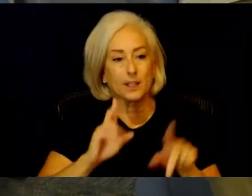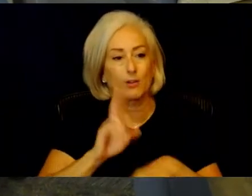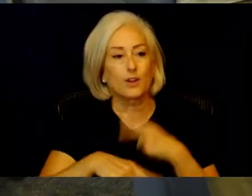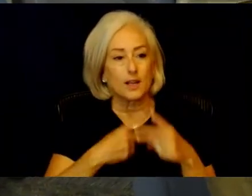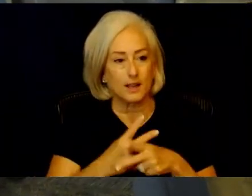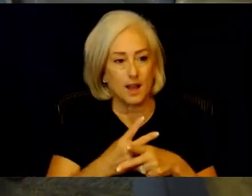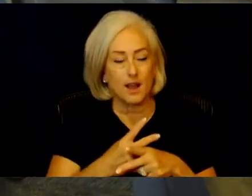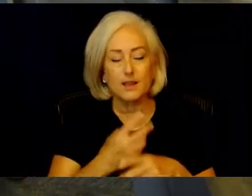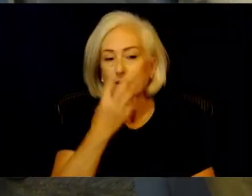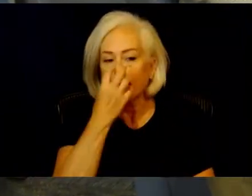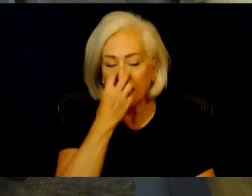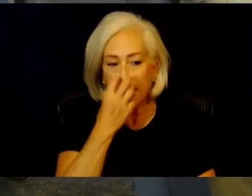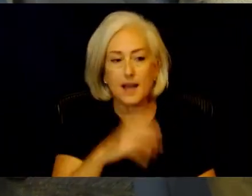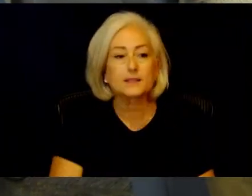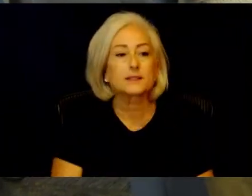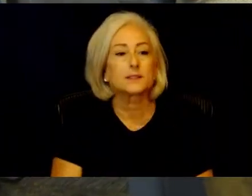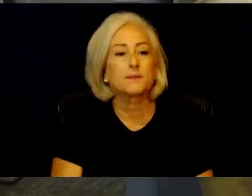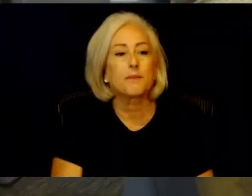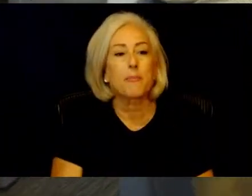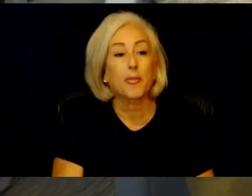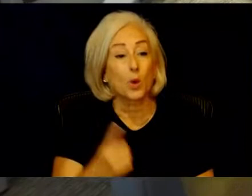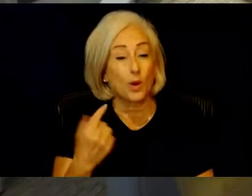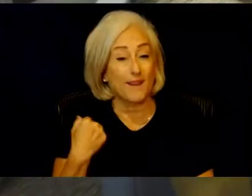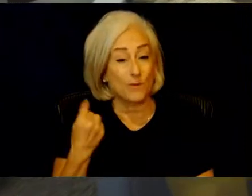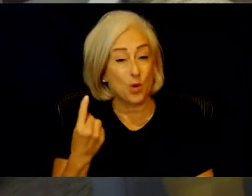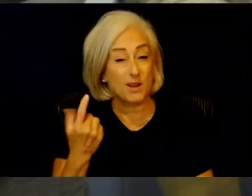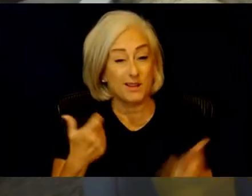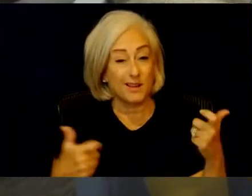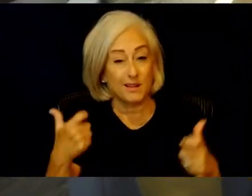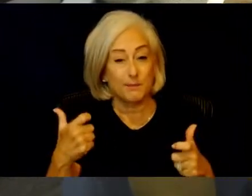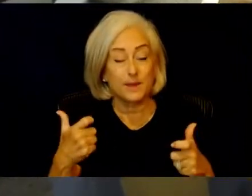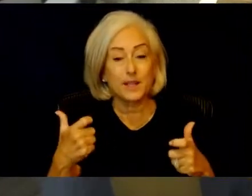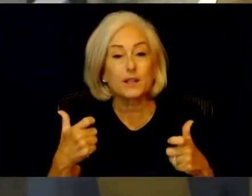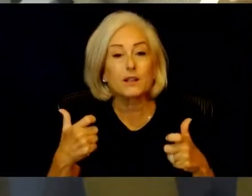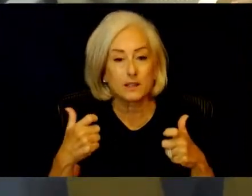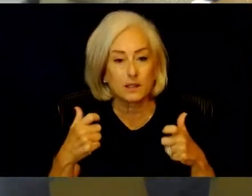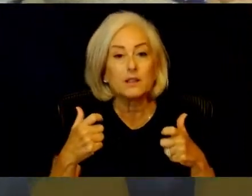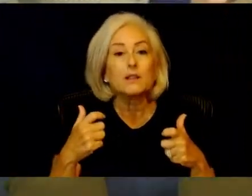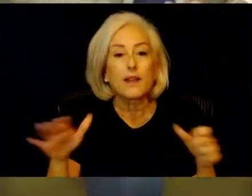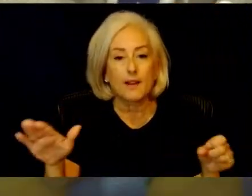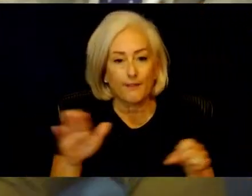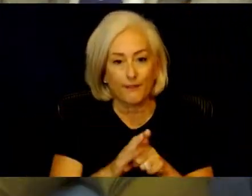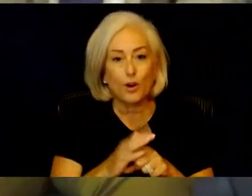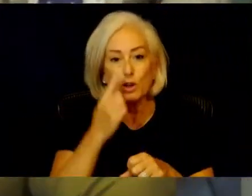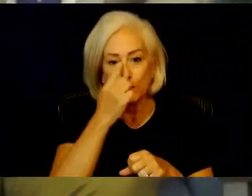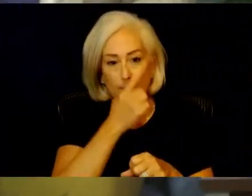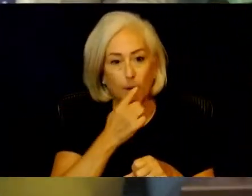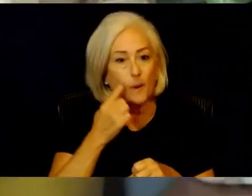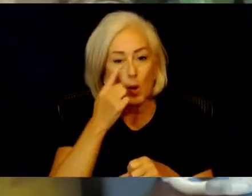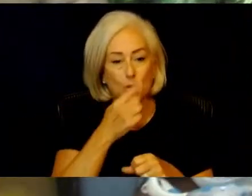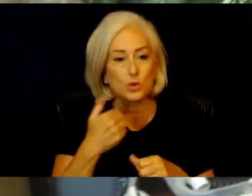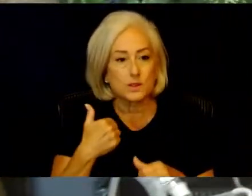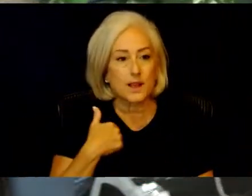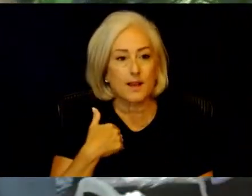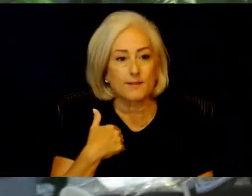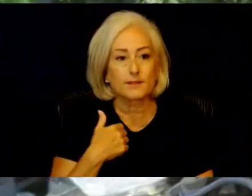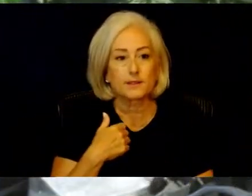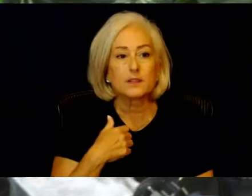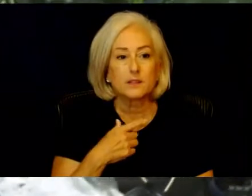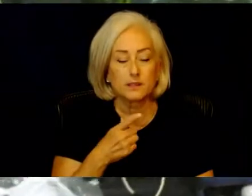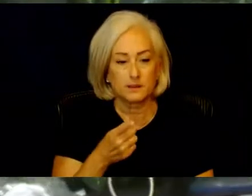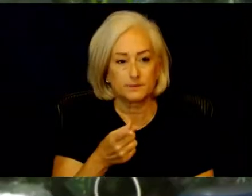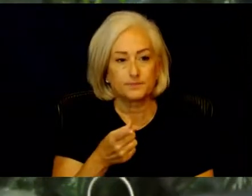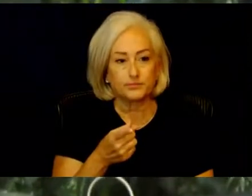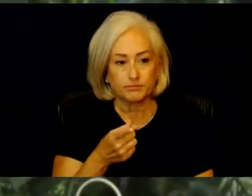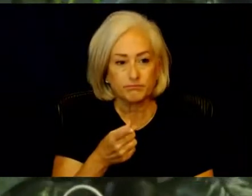mask. There's a mask bigger than that, which also covers the nose entirely. Okay. I can do this, right? Yeah. You're good. You can just put